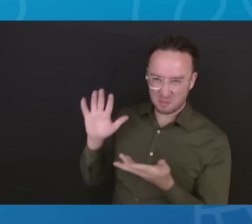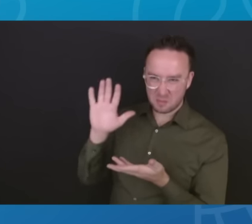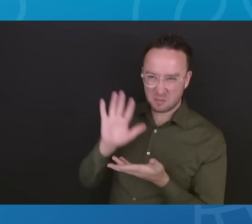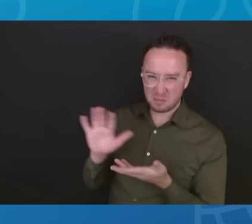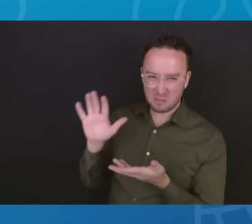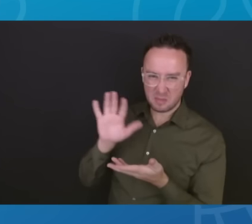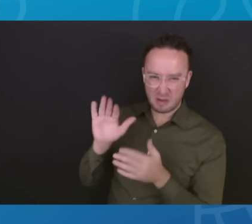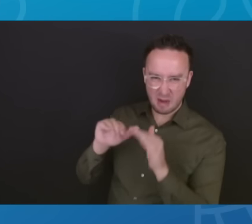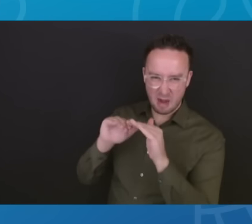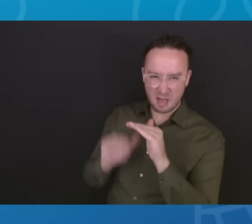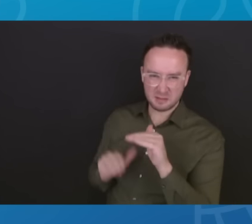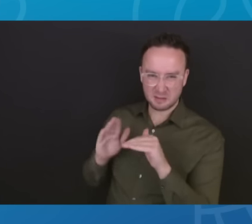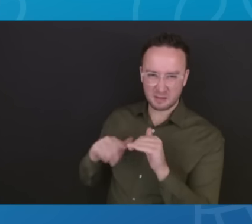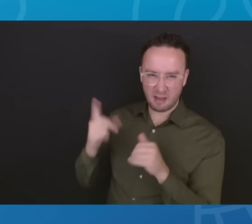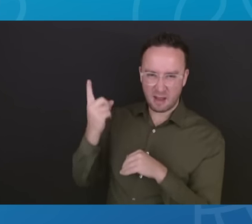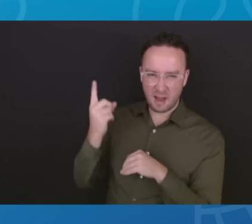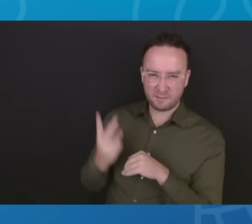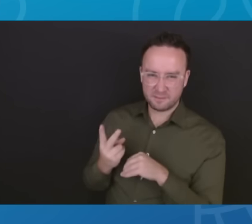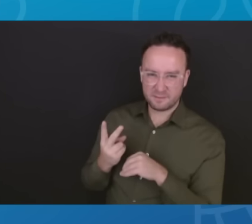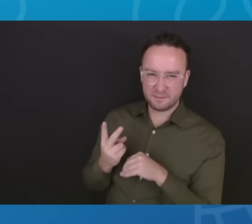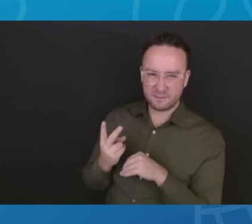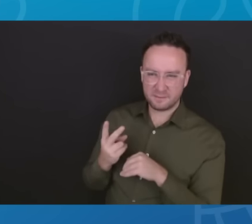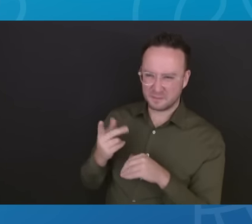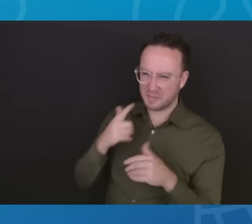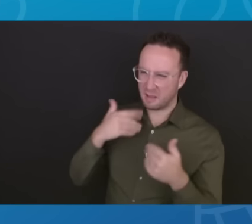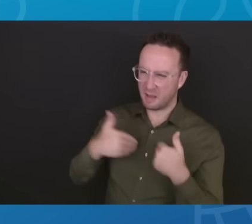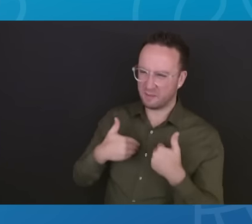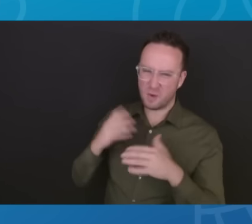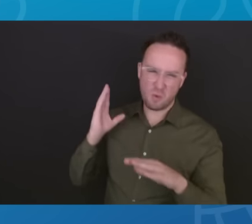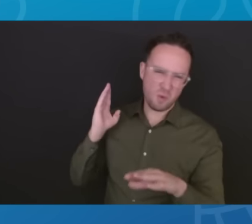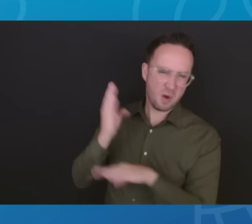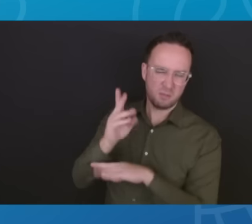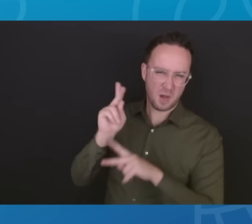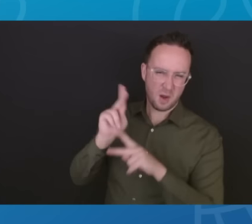6,000 people have asked for information, not necessarily,